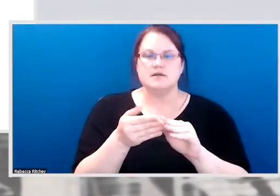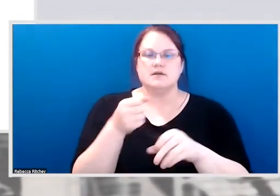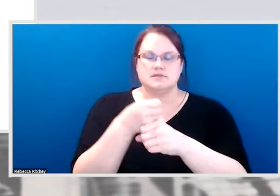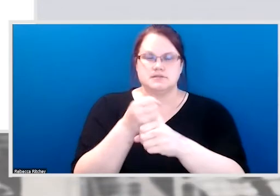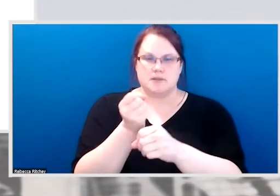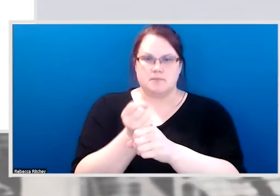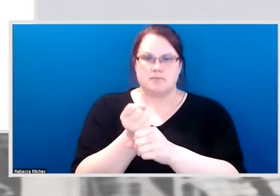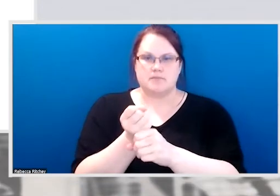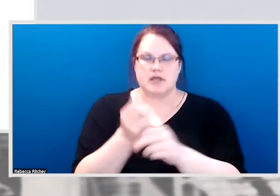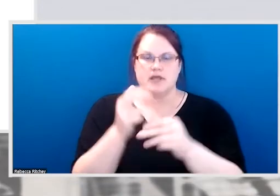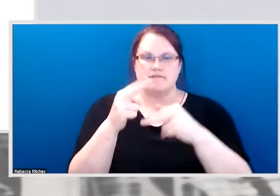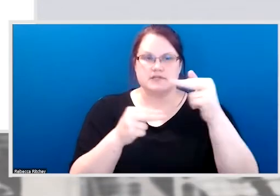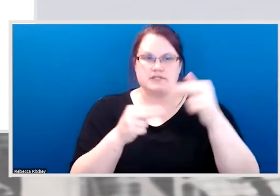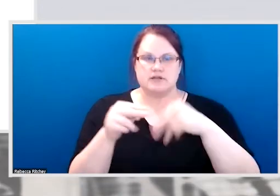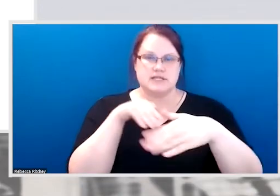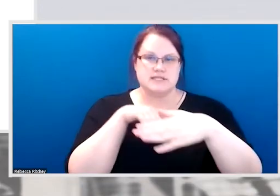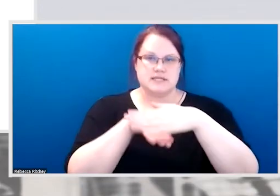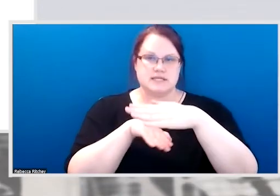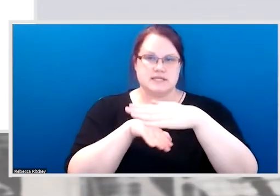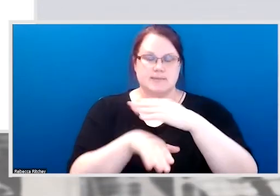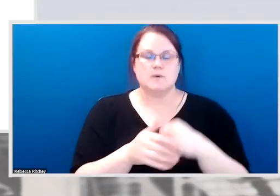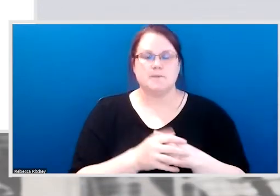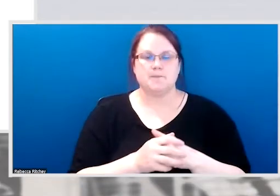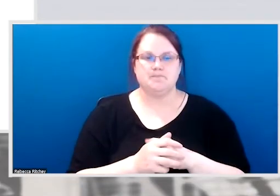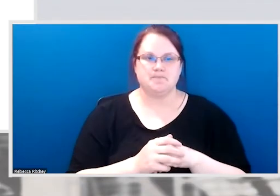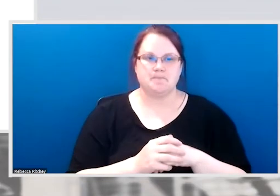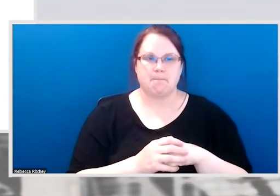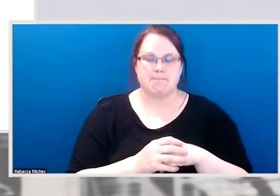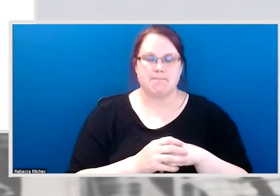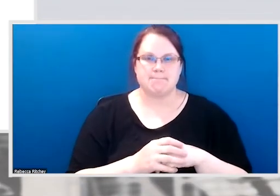those facilities accessible.